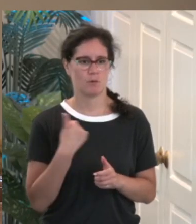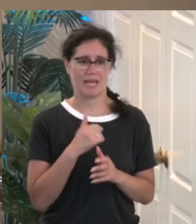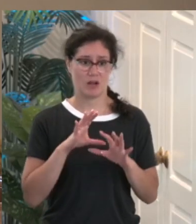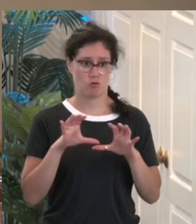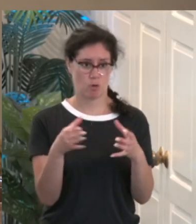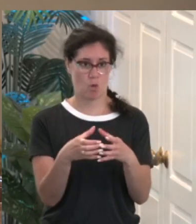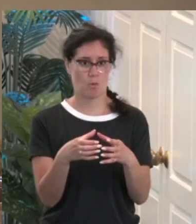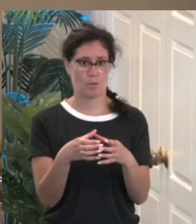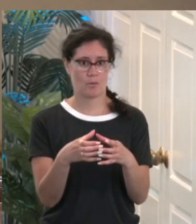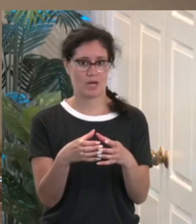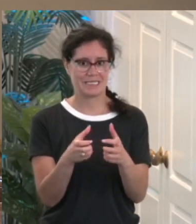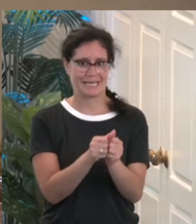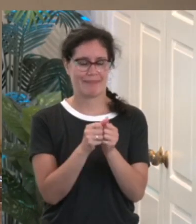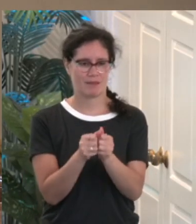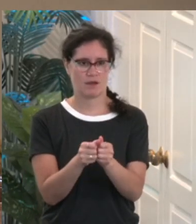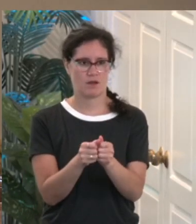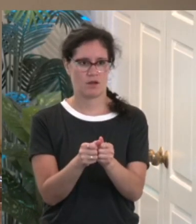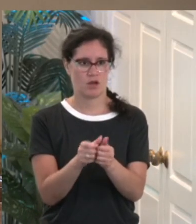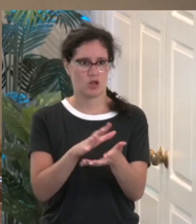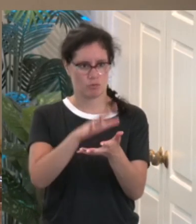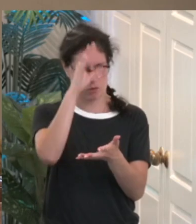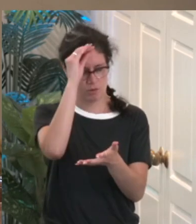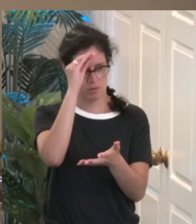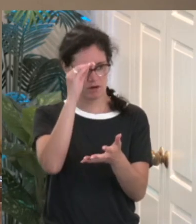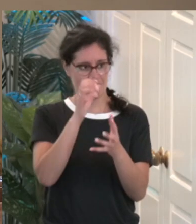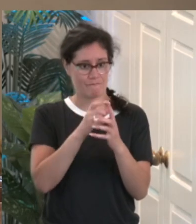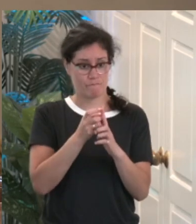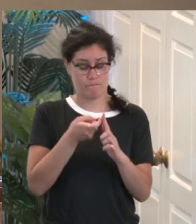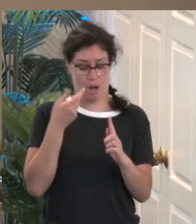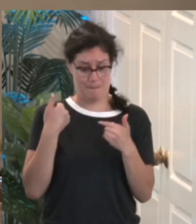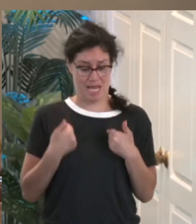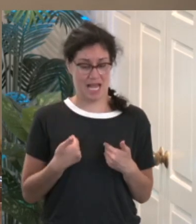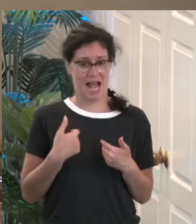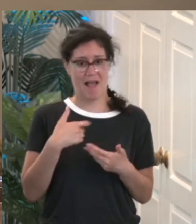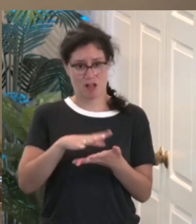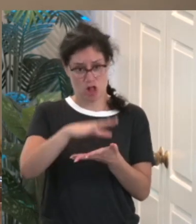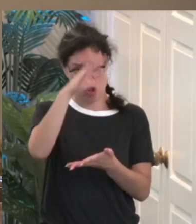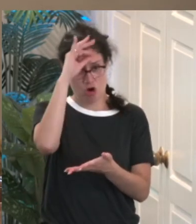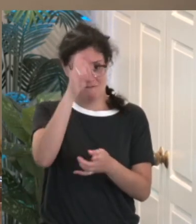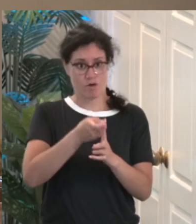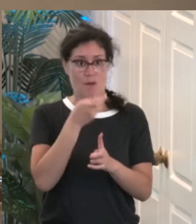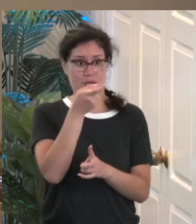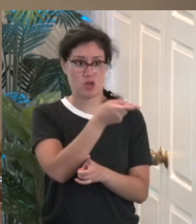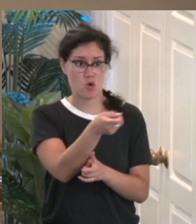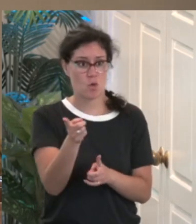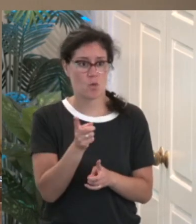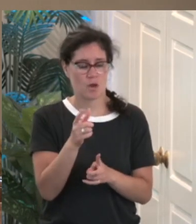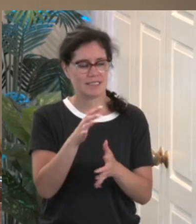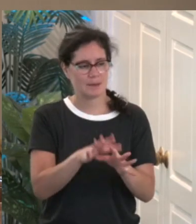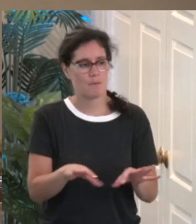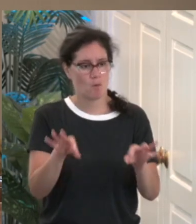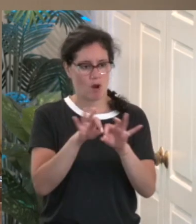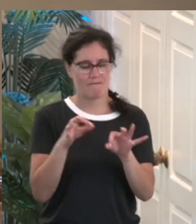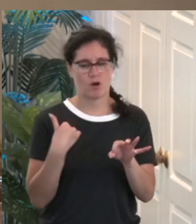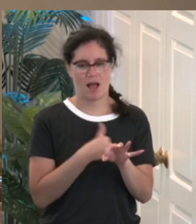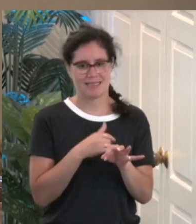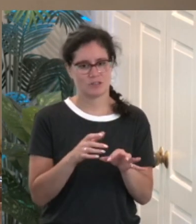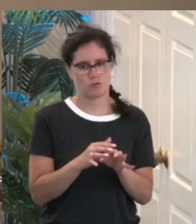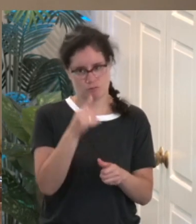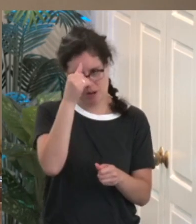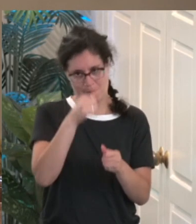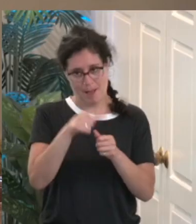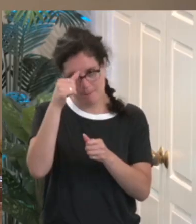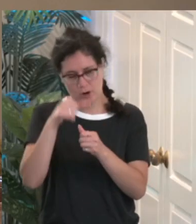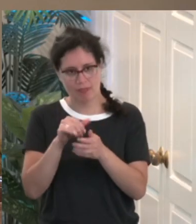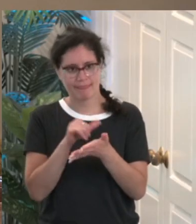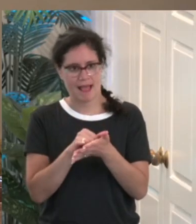together. And you learned a whole lot from me. I learned a whole lot from you. It is important for us to remember